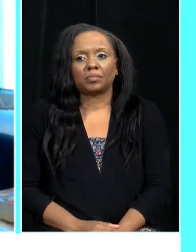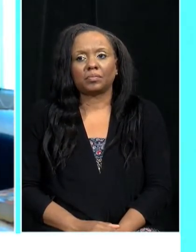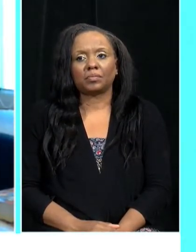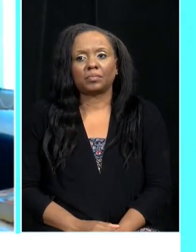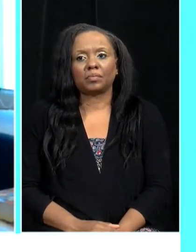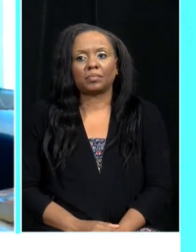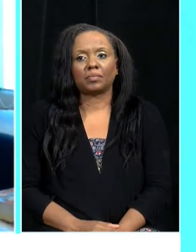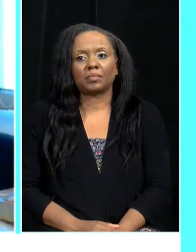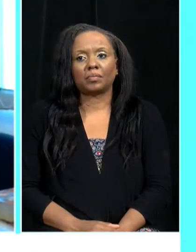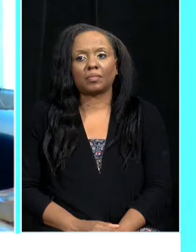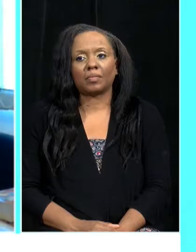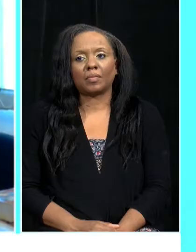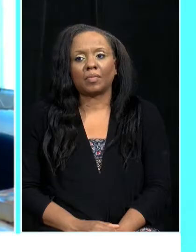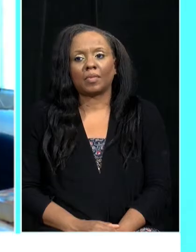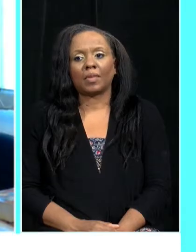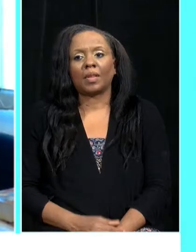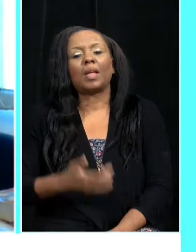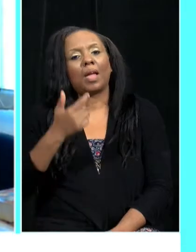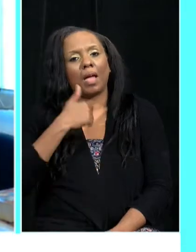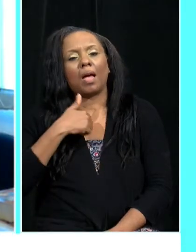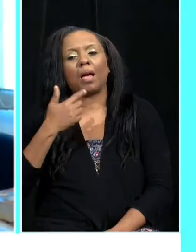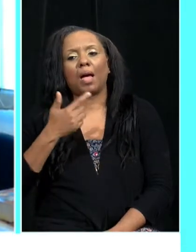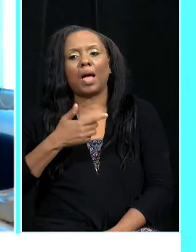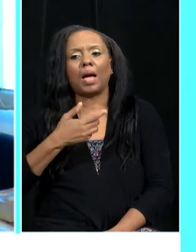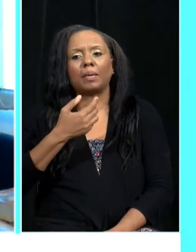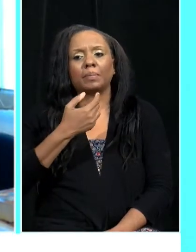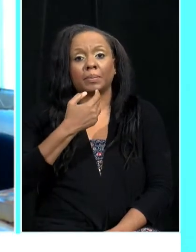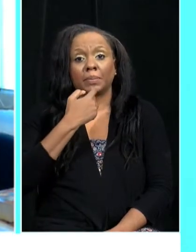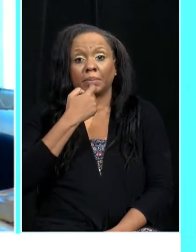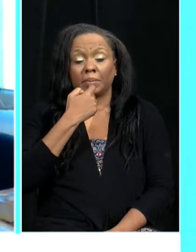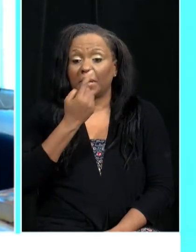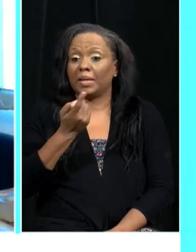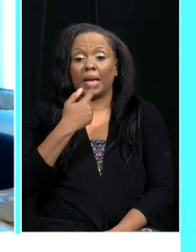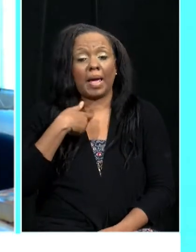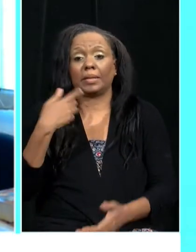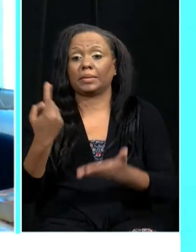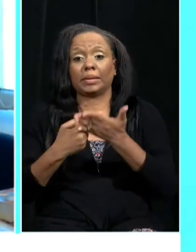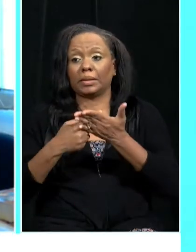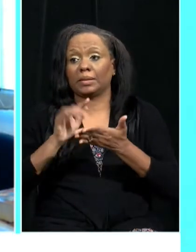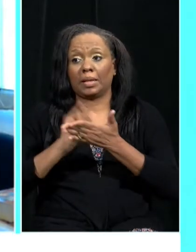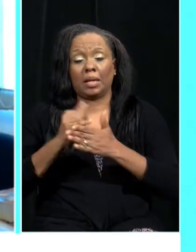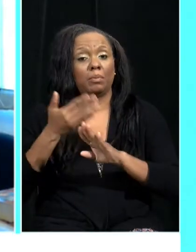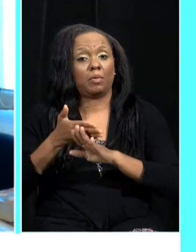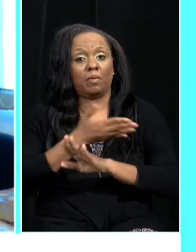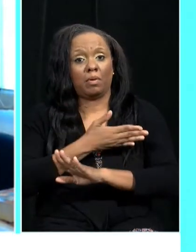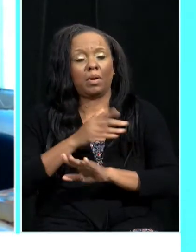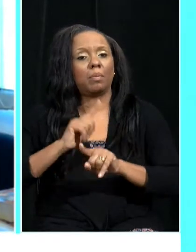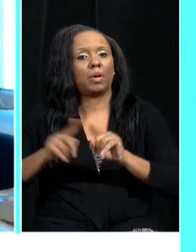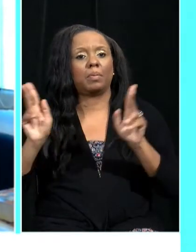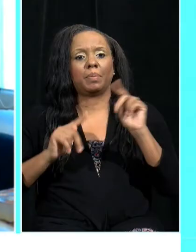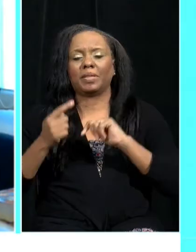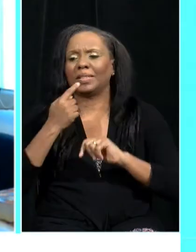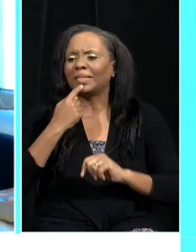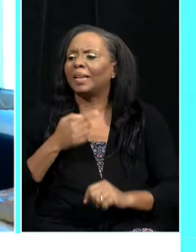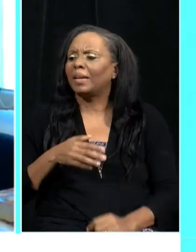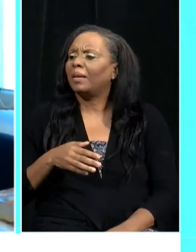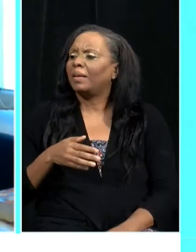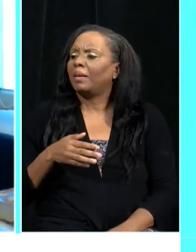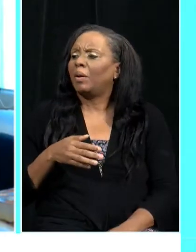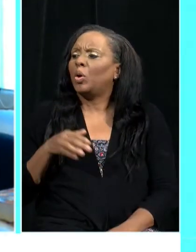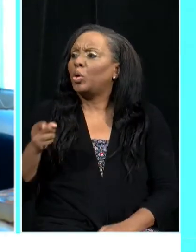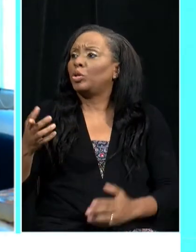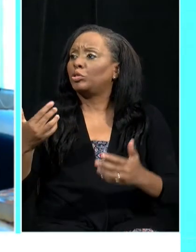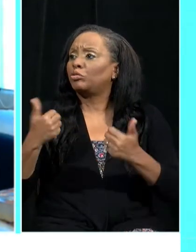accused of scaremongering. I think that sometimes because of the nature of the silly season, we